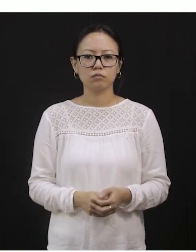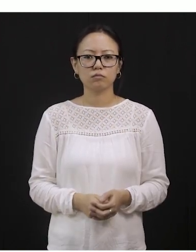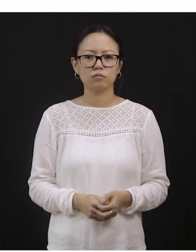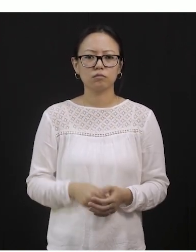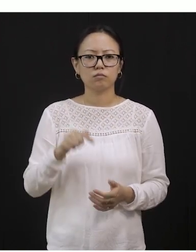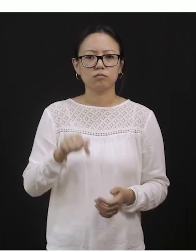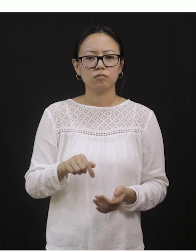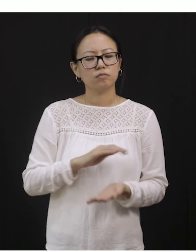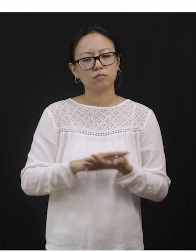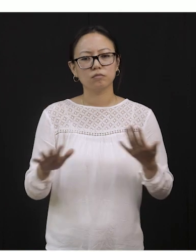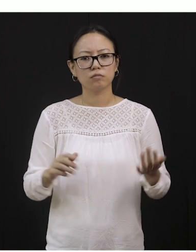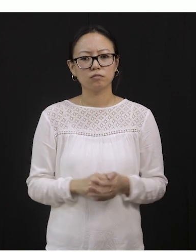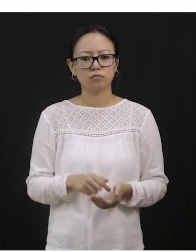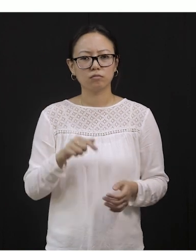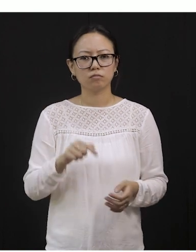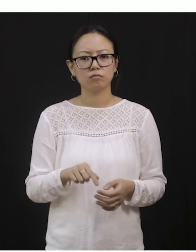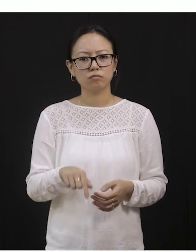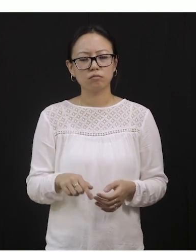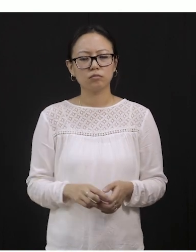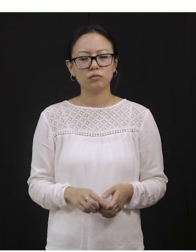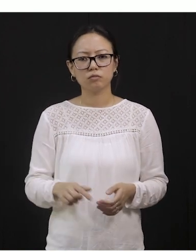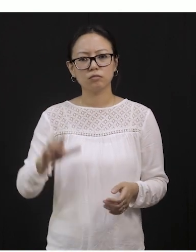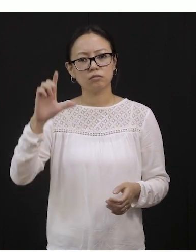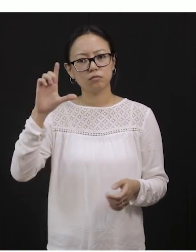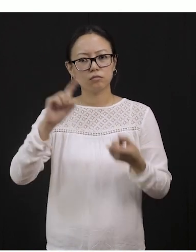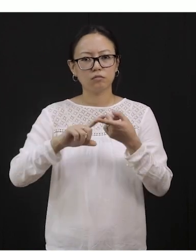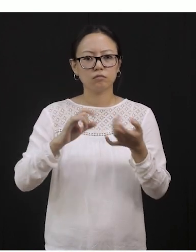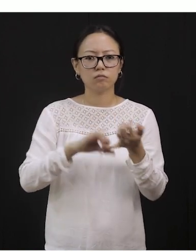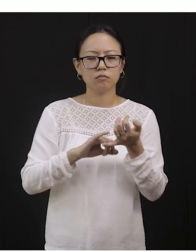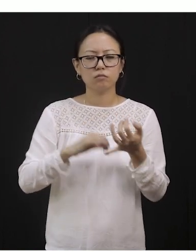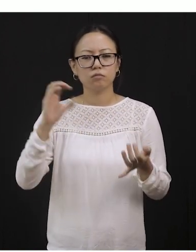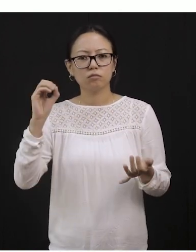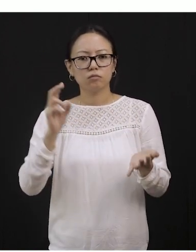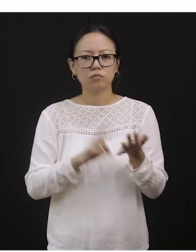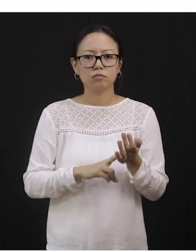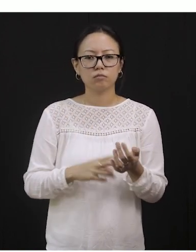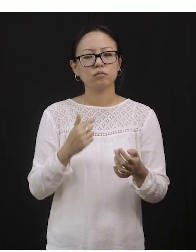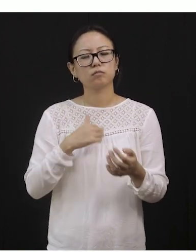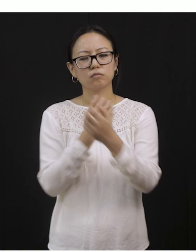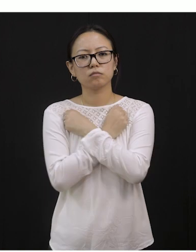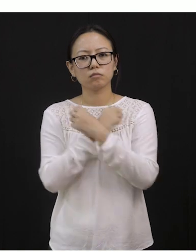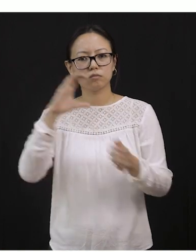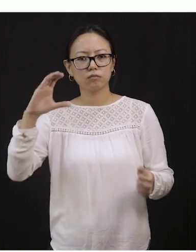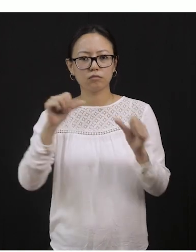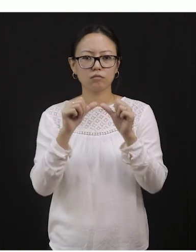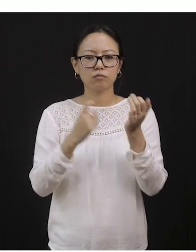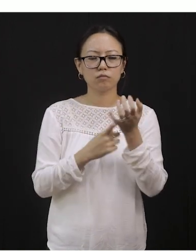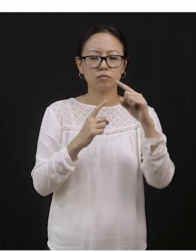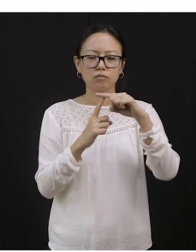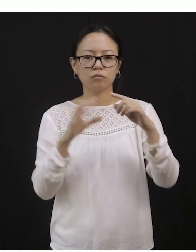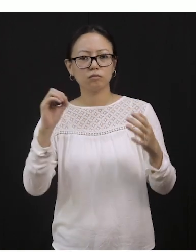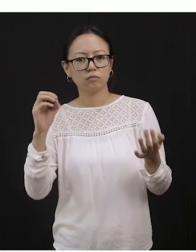I love cartoons from chapter number 11, and I'm sure you all have also learned a lot from this class,